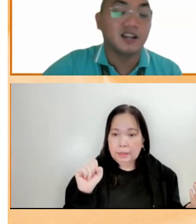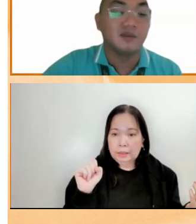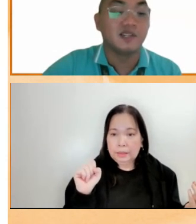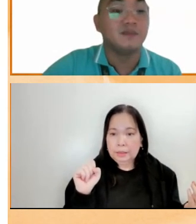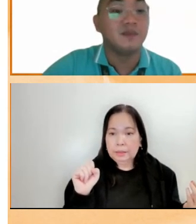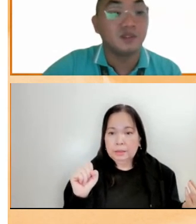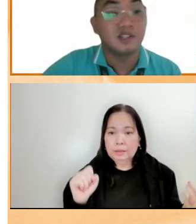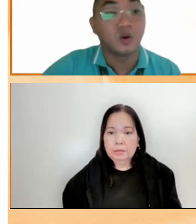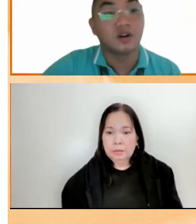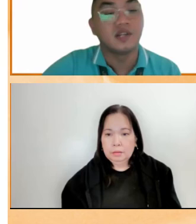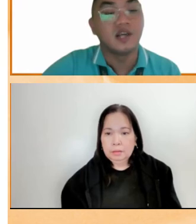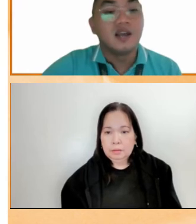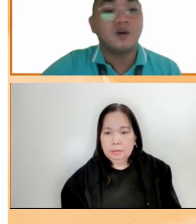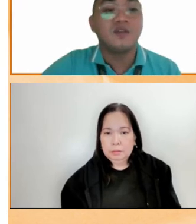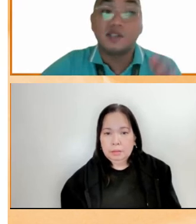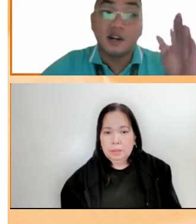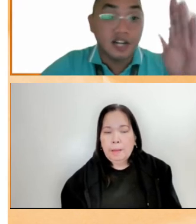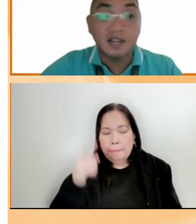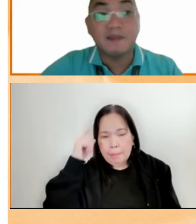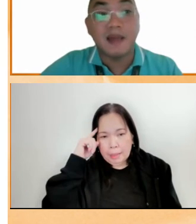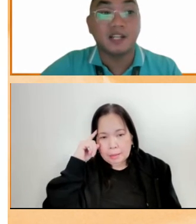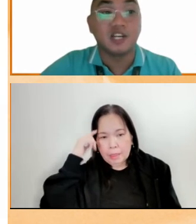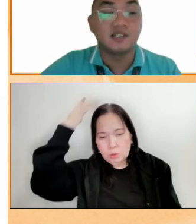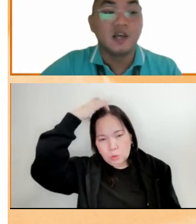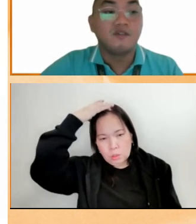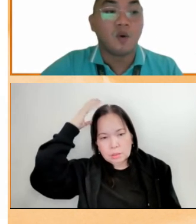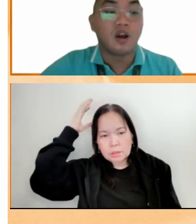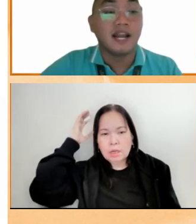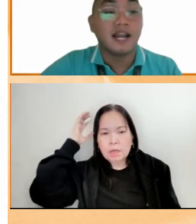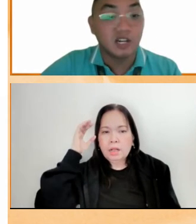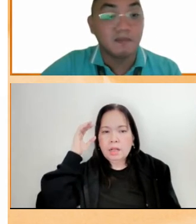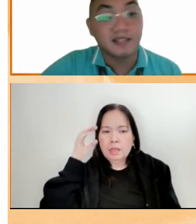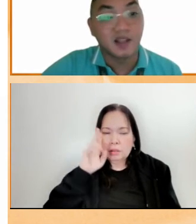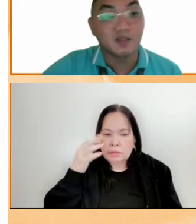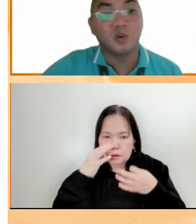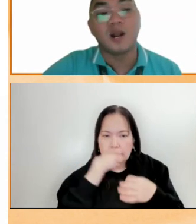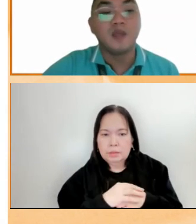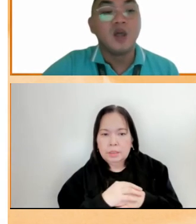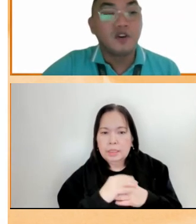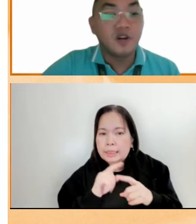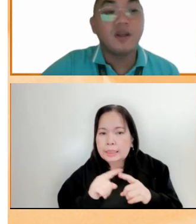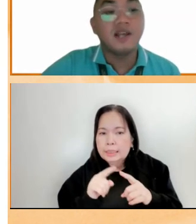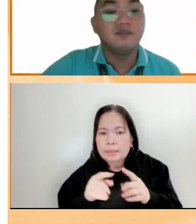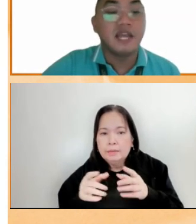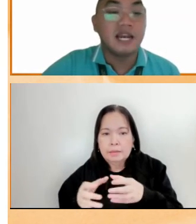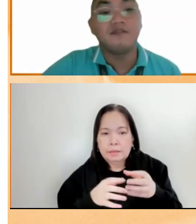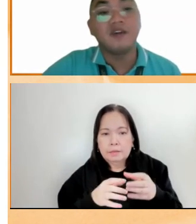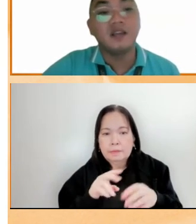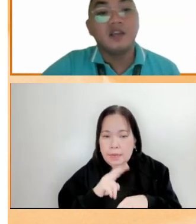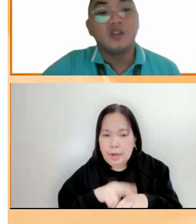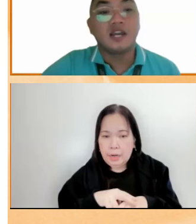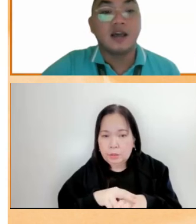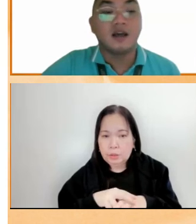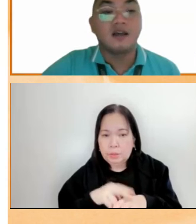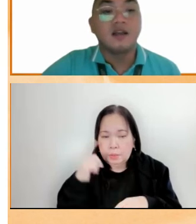neurologic, and the substance abuse disorders. Now, these are the training packages for the National Mental Health Program. For the wellness of daily living,